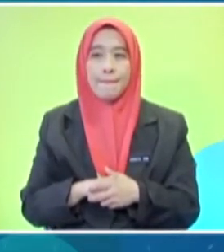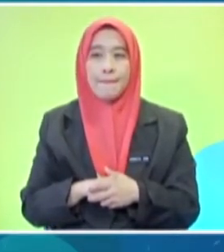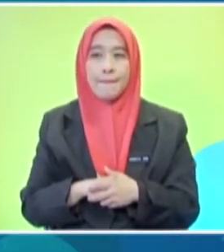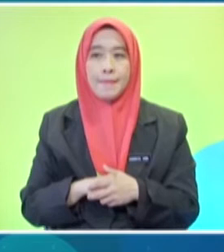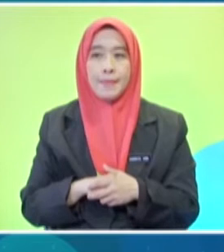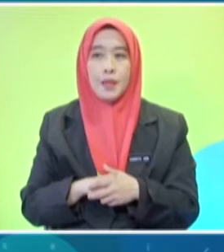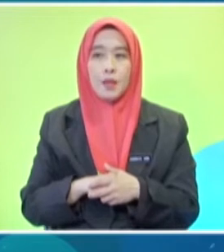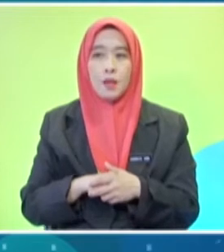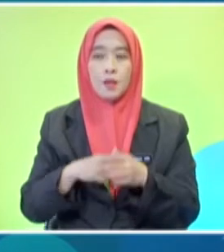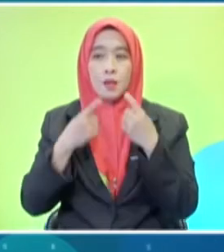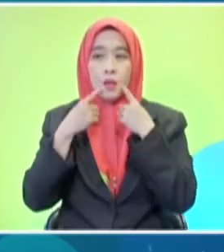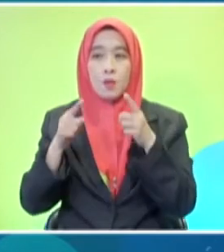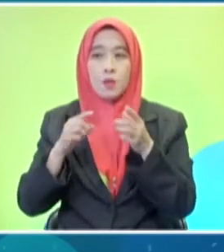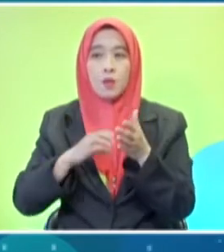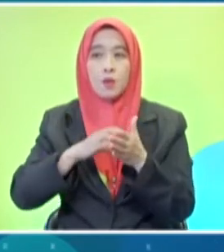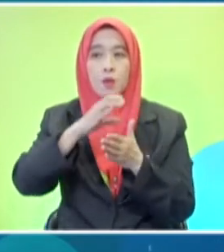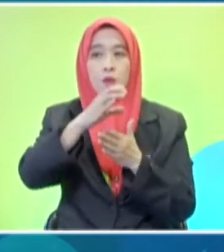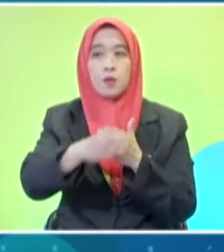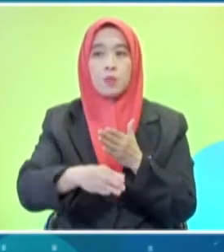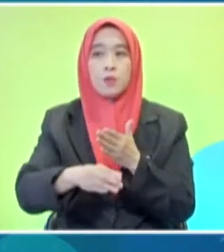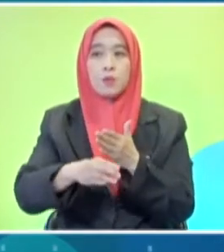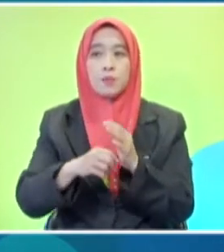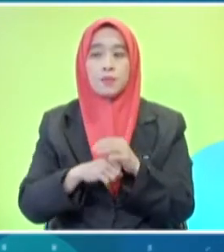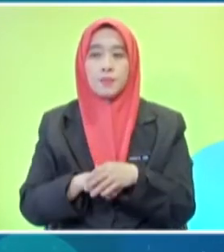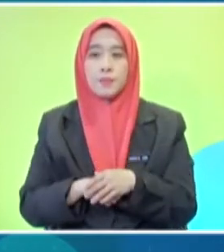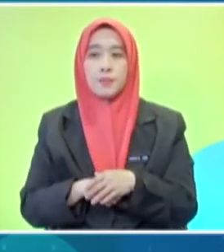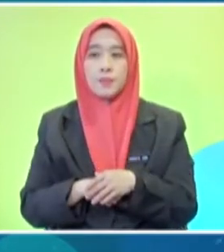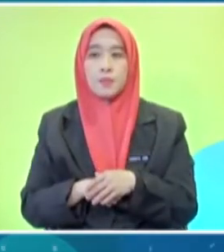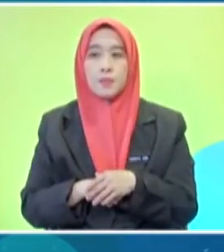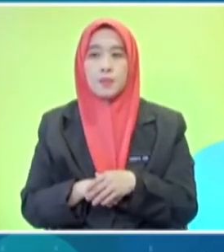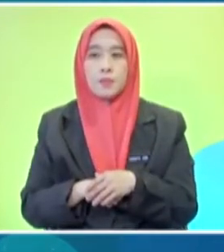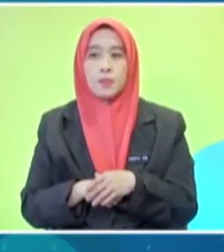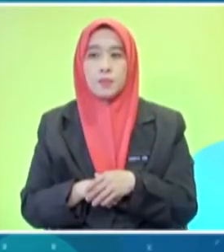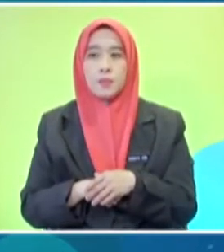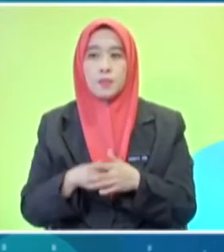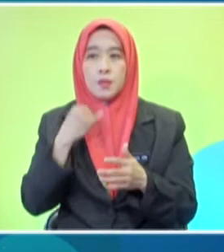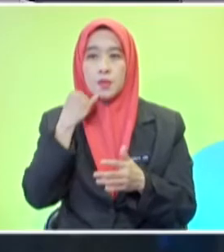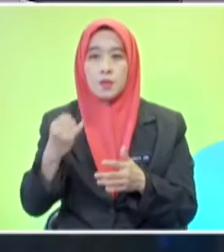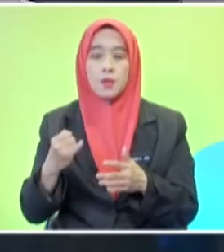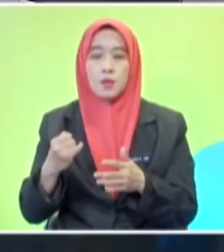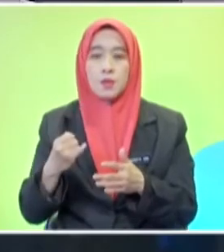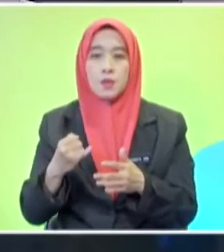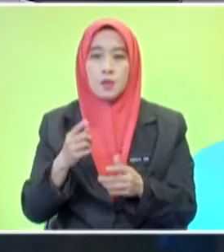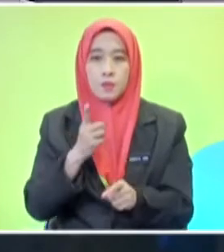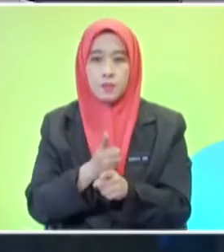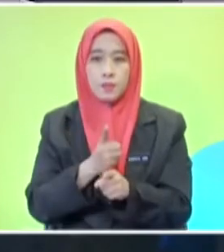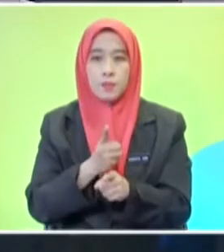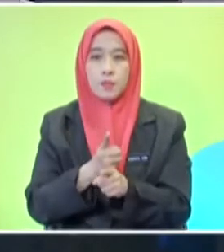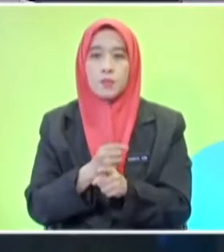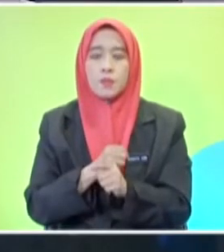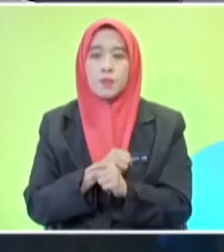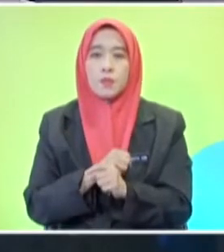My answer is Commensalism. Okay, commensalism is correct because it benefits one